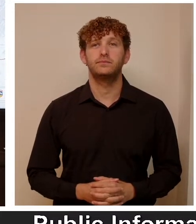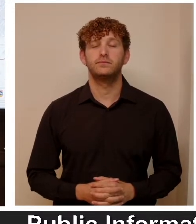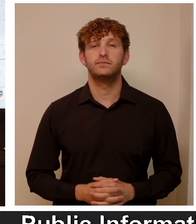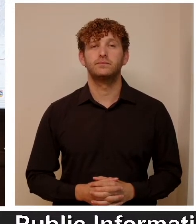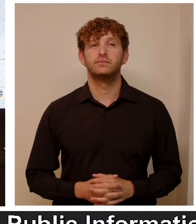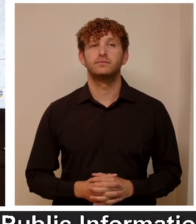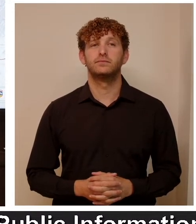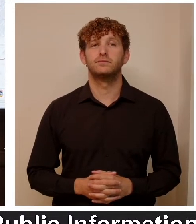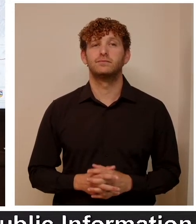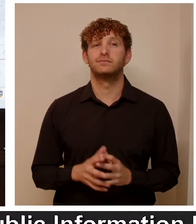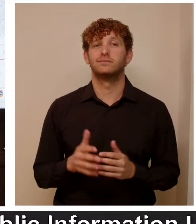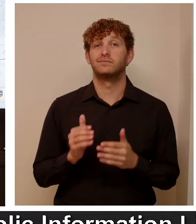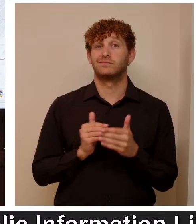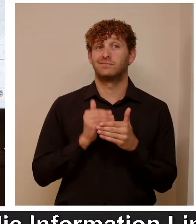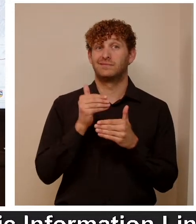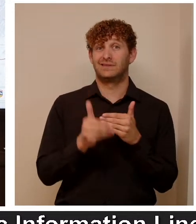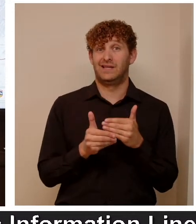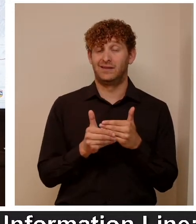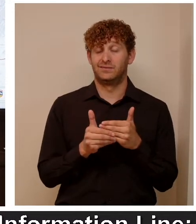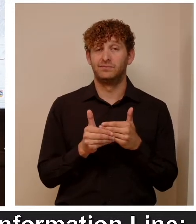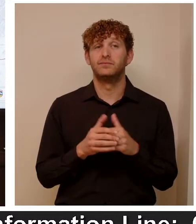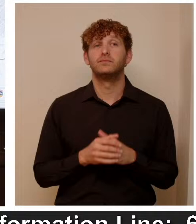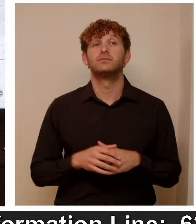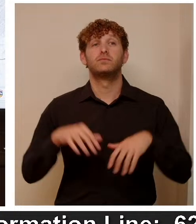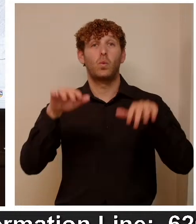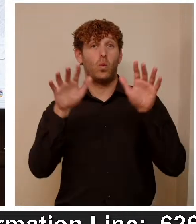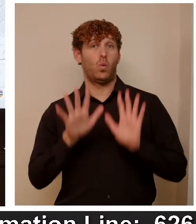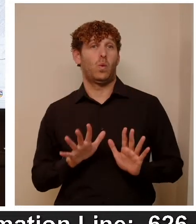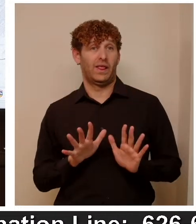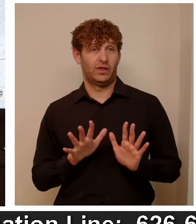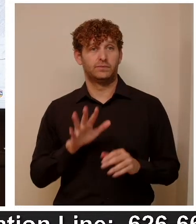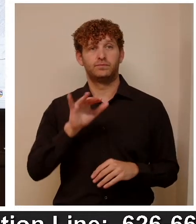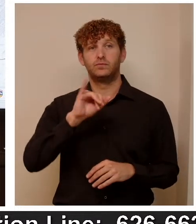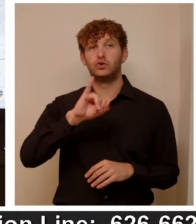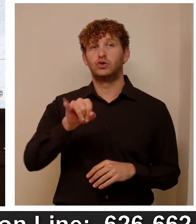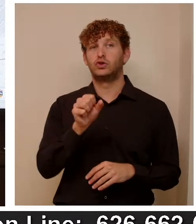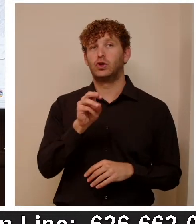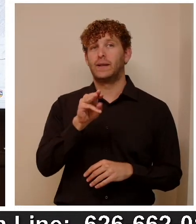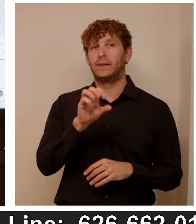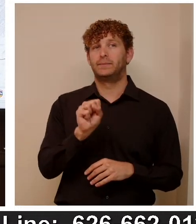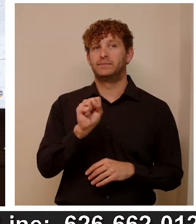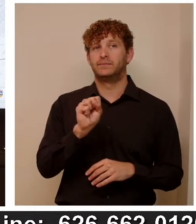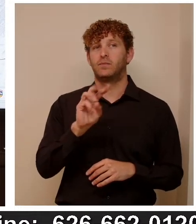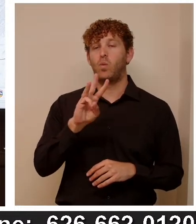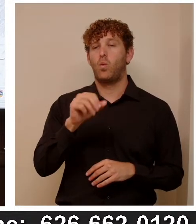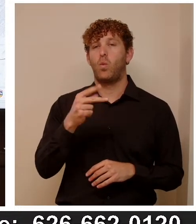Next up for weather, incident meteorologist James White.